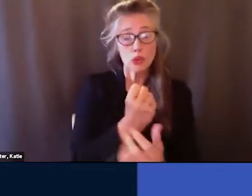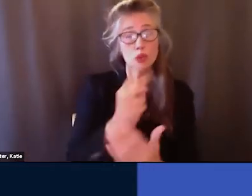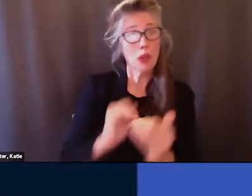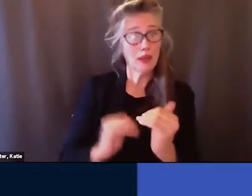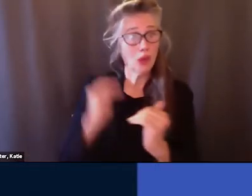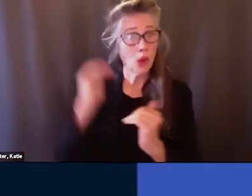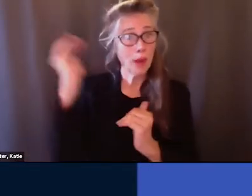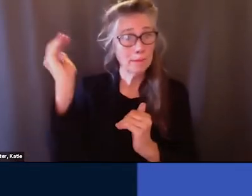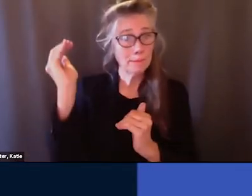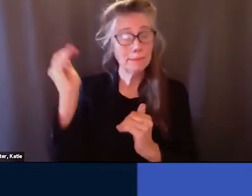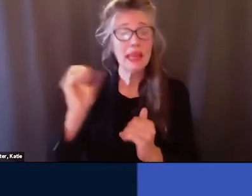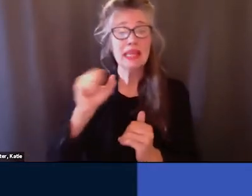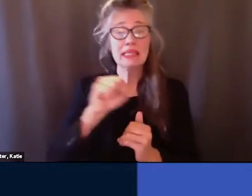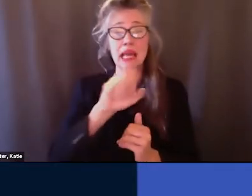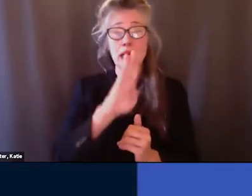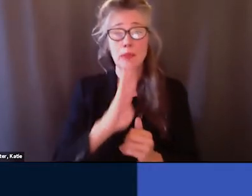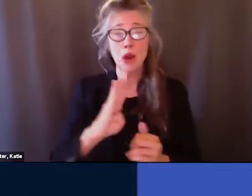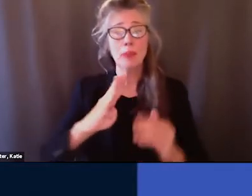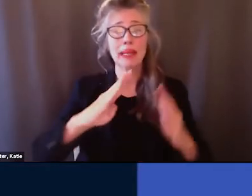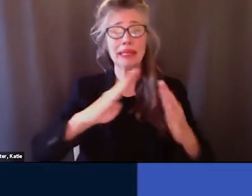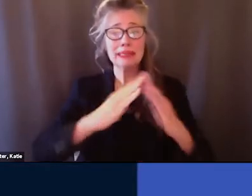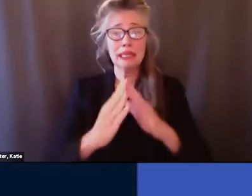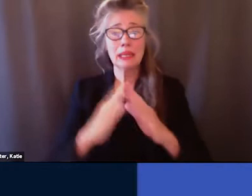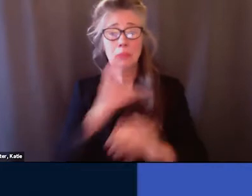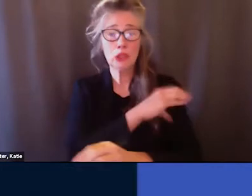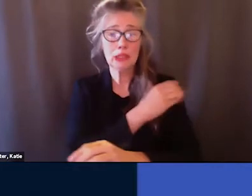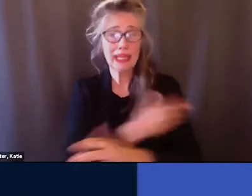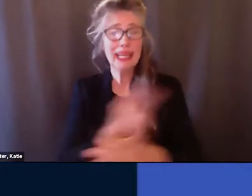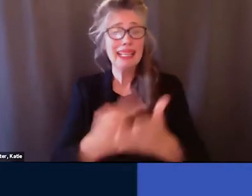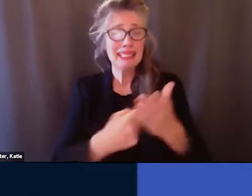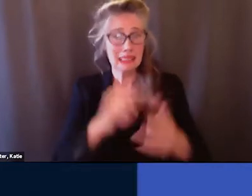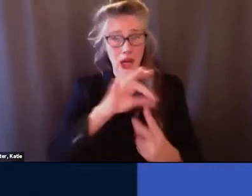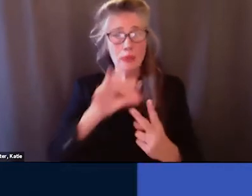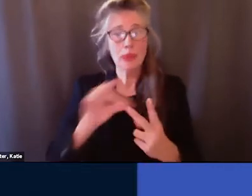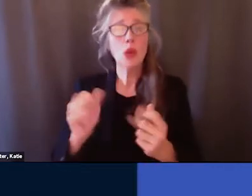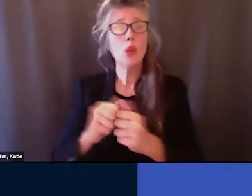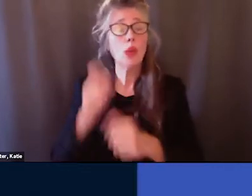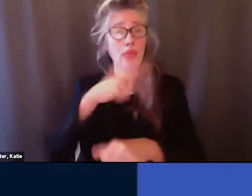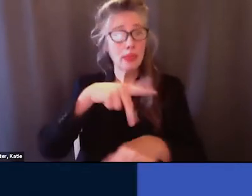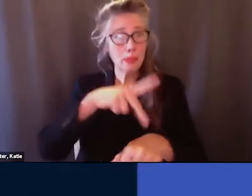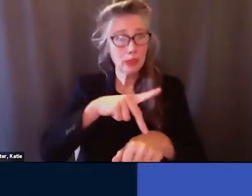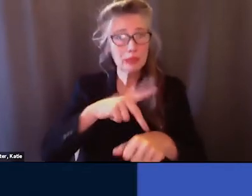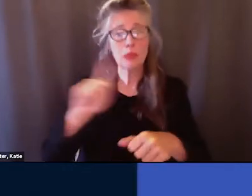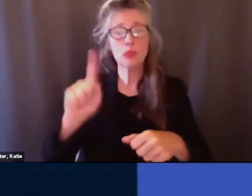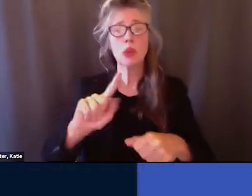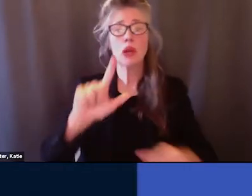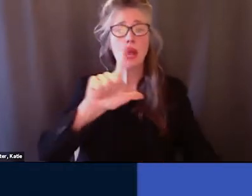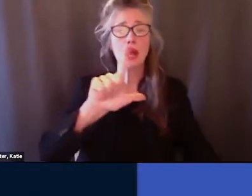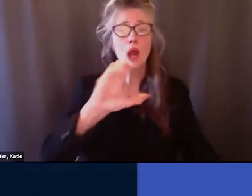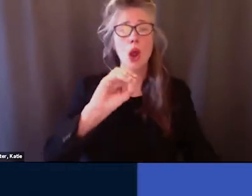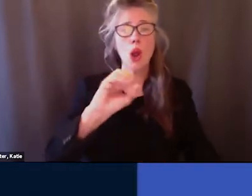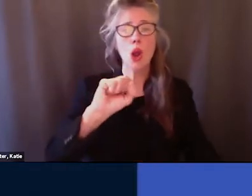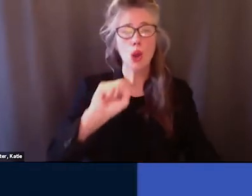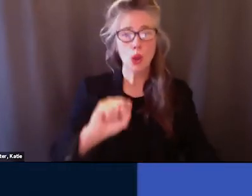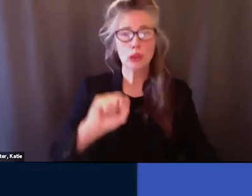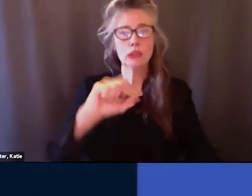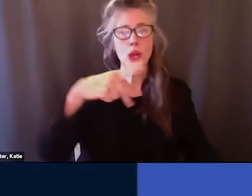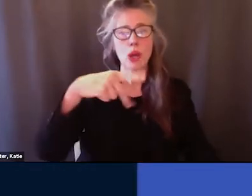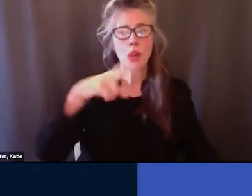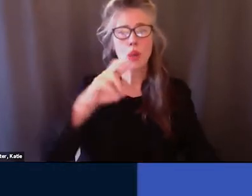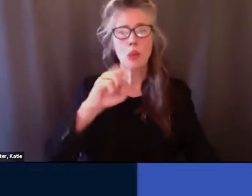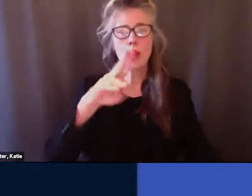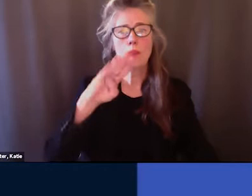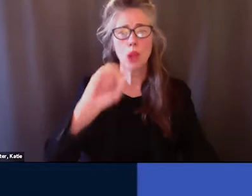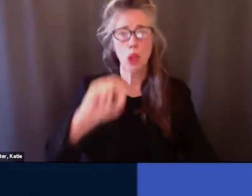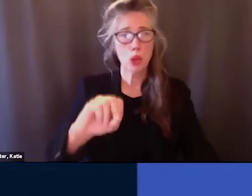Barbara, neighborhood clinics are discussing options with our school principals at Dos Pueblos, La Cuesta, and La Colina to schedule clinics during the